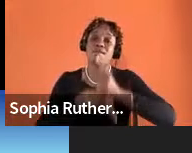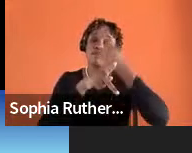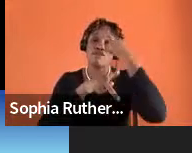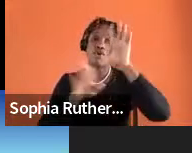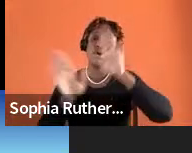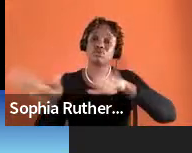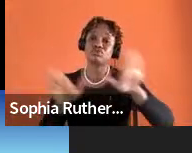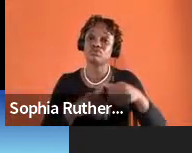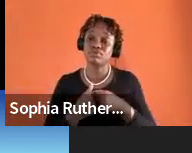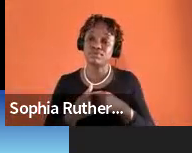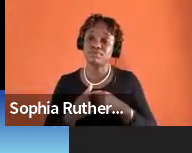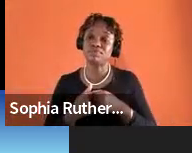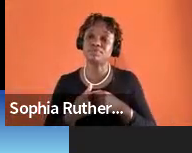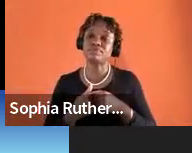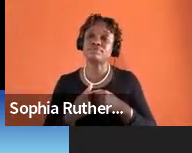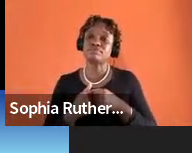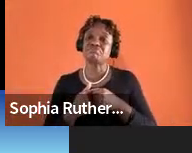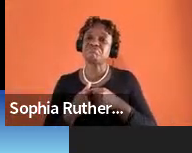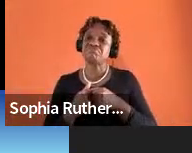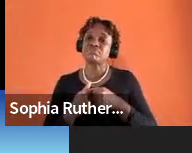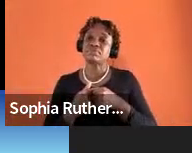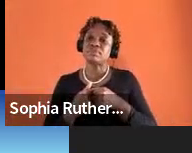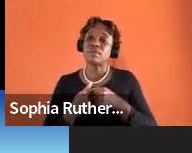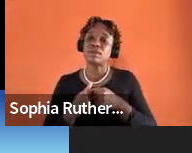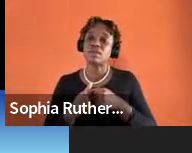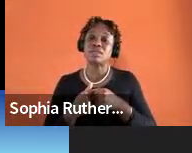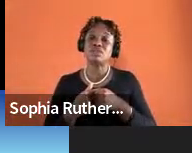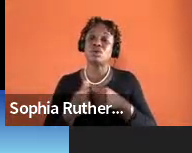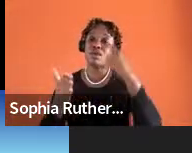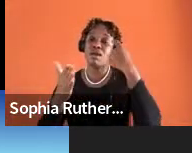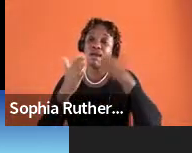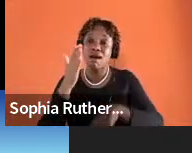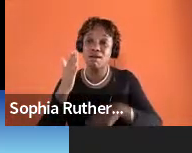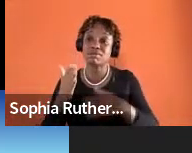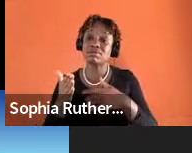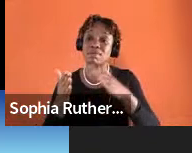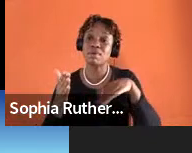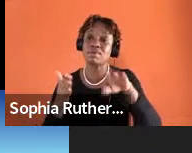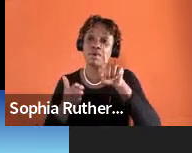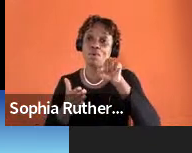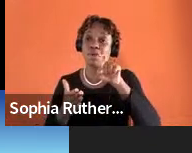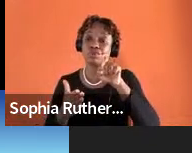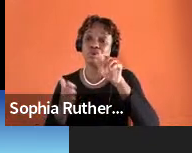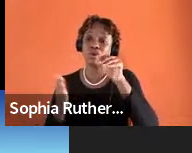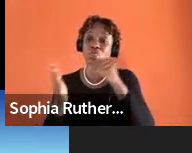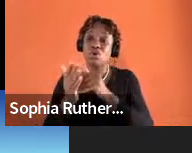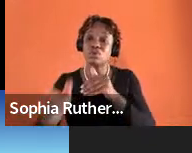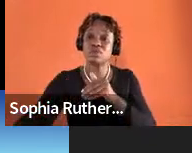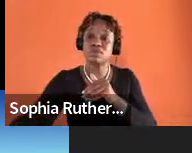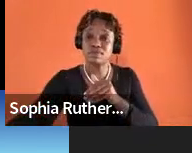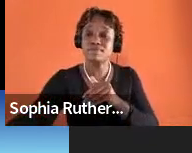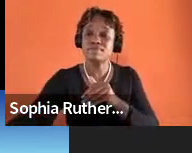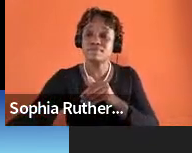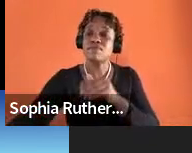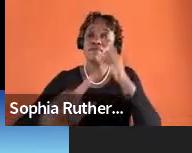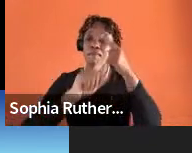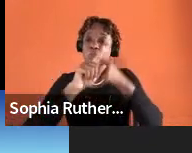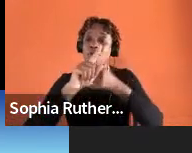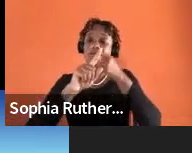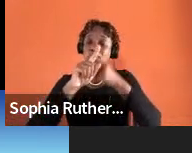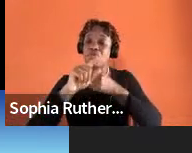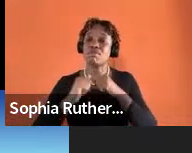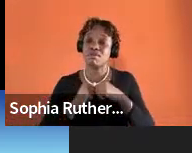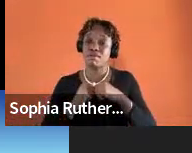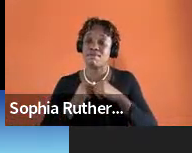100,000 Jamaican dollars, which is approximately 648 US dollars, to be the